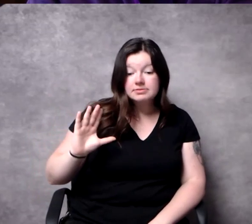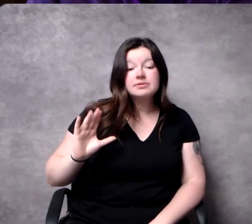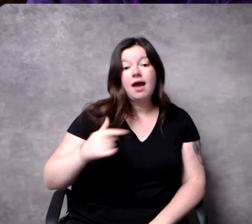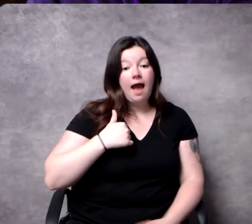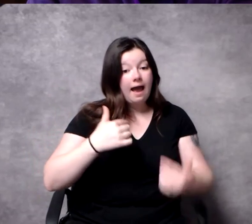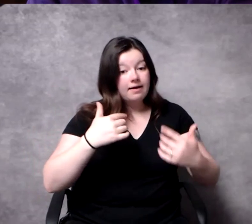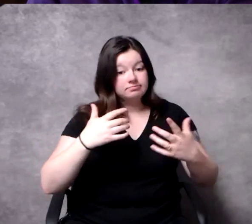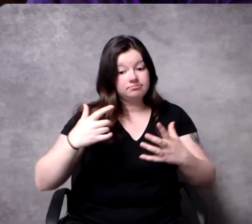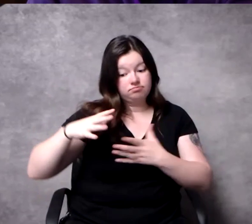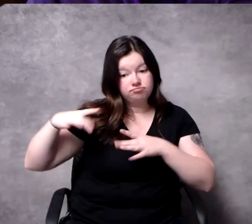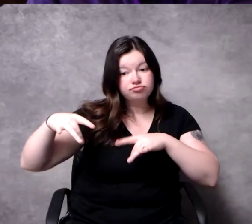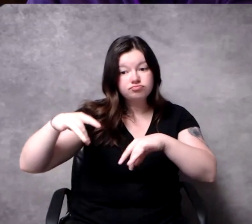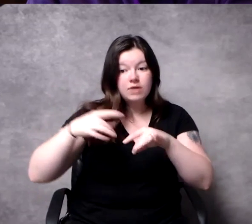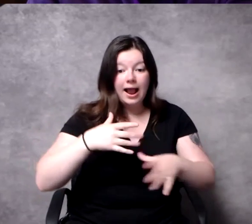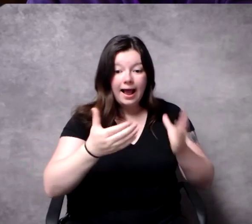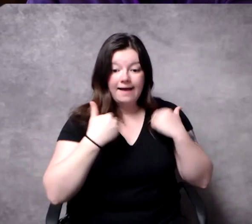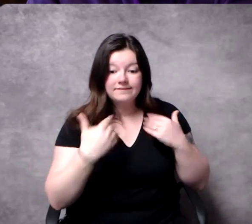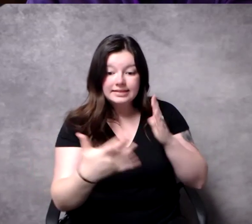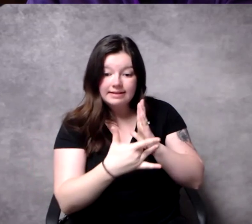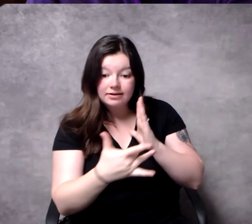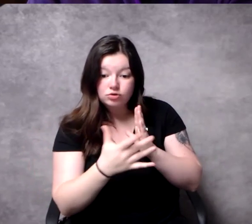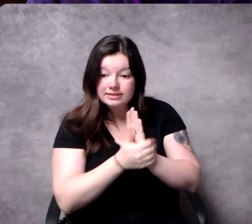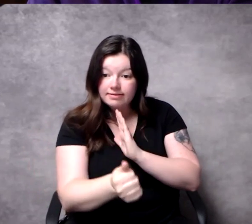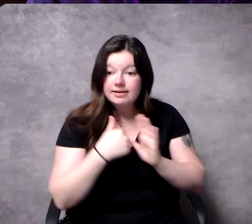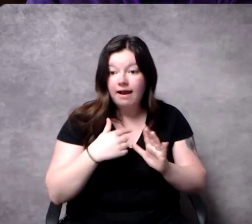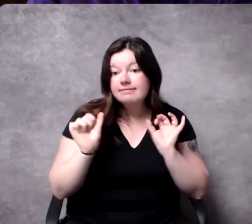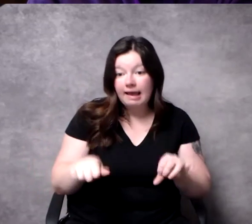skills to carry things out. I think you really want to emphasize that.